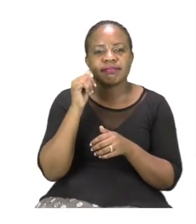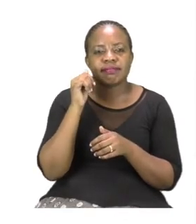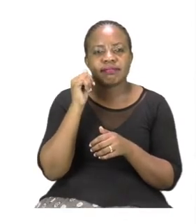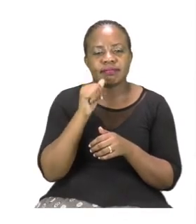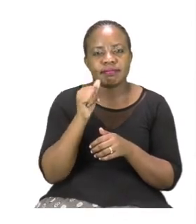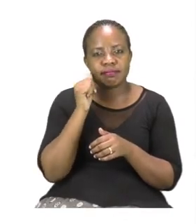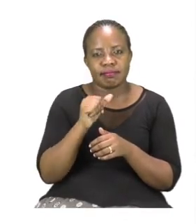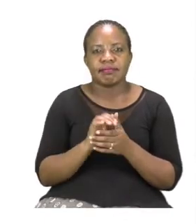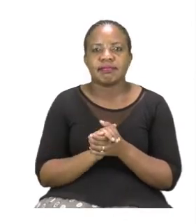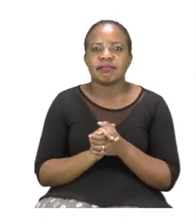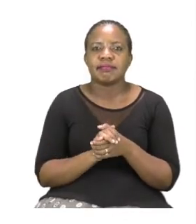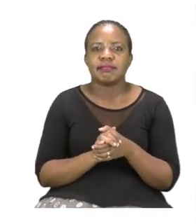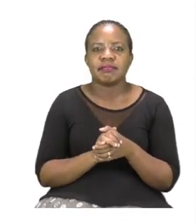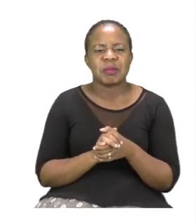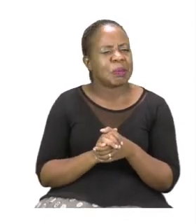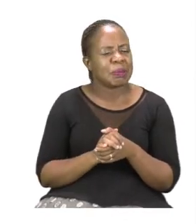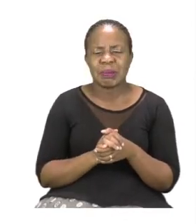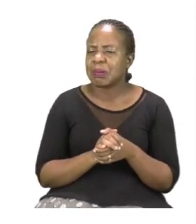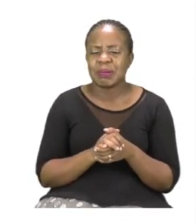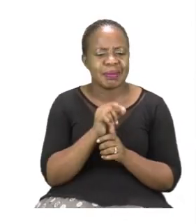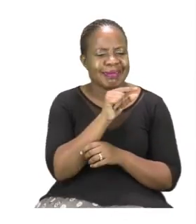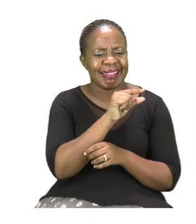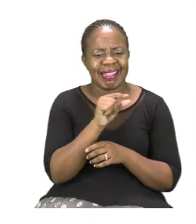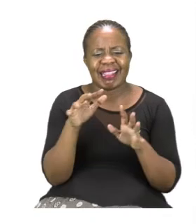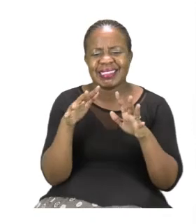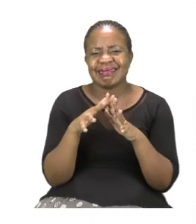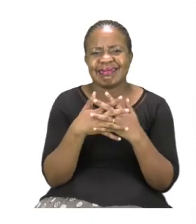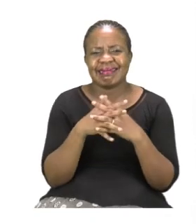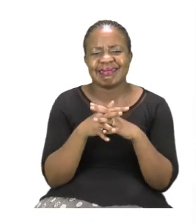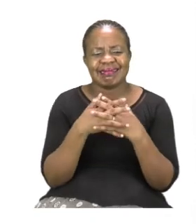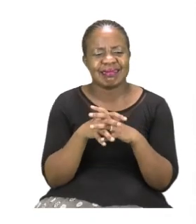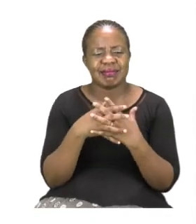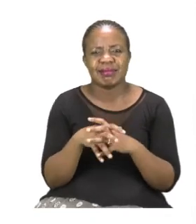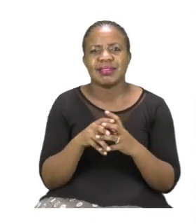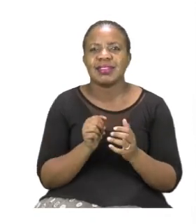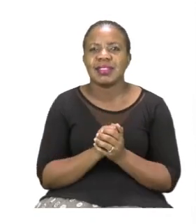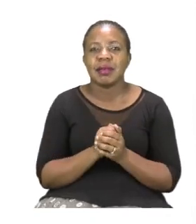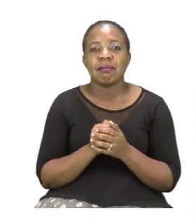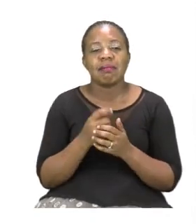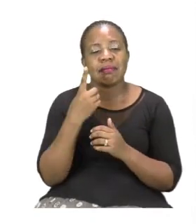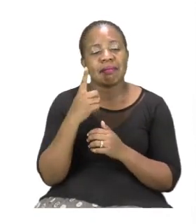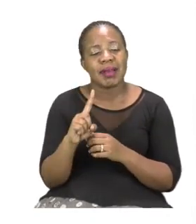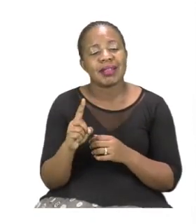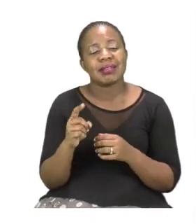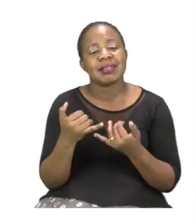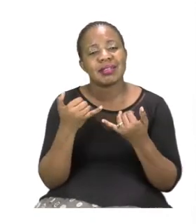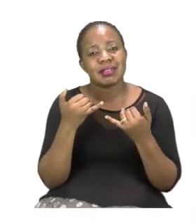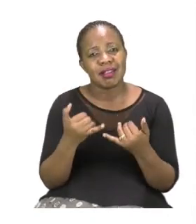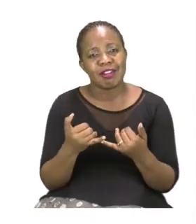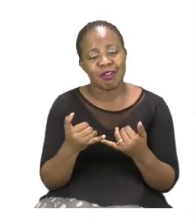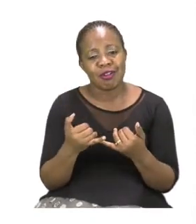is all messed up. But it's going to be our job to arrange the